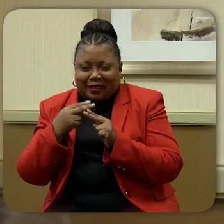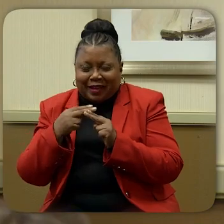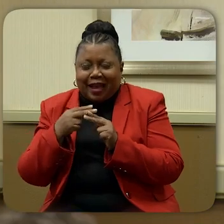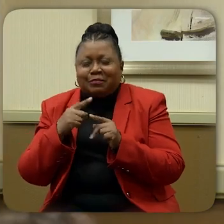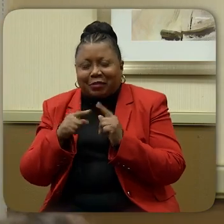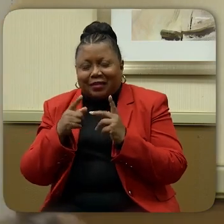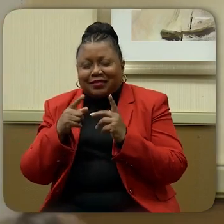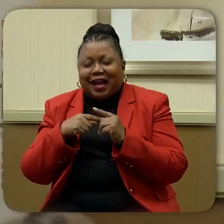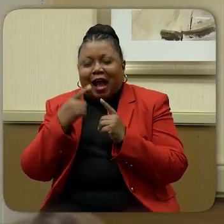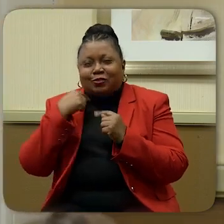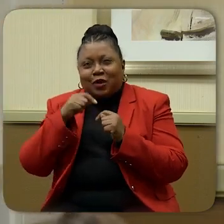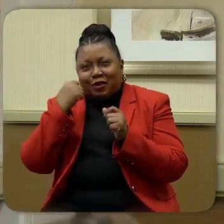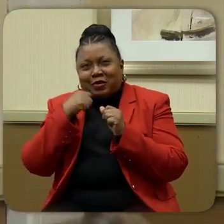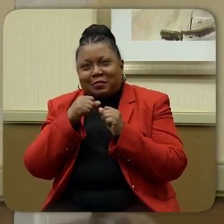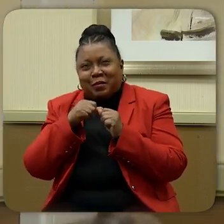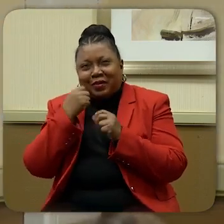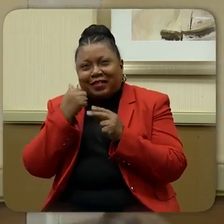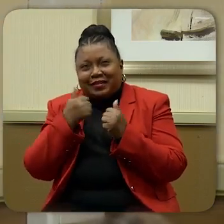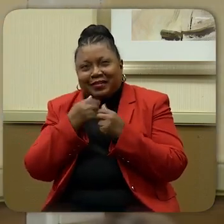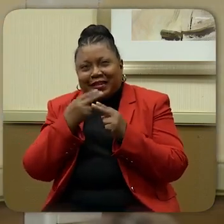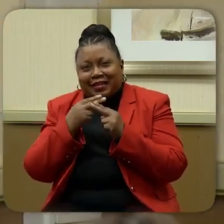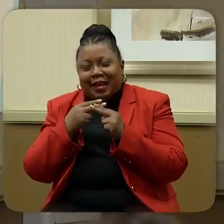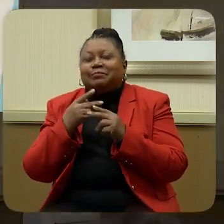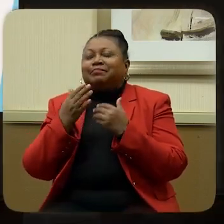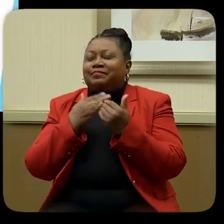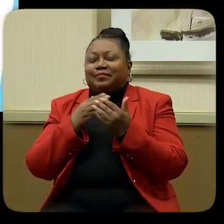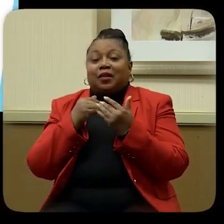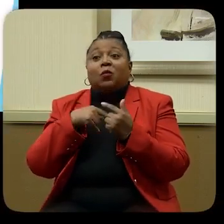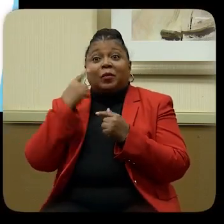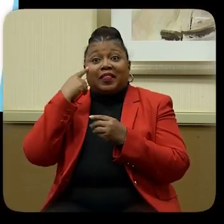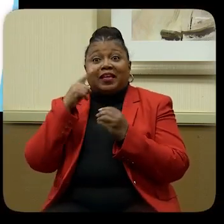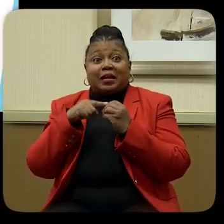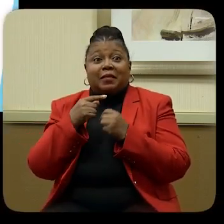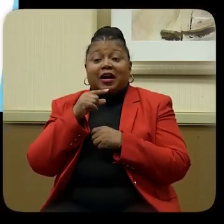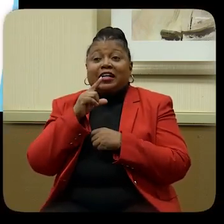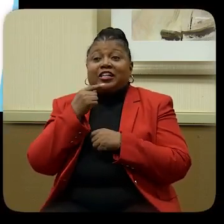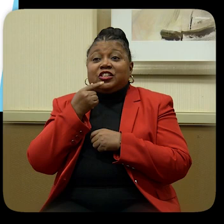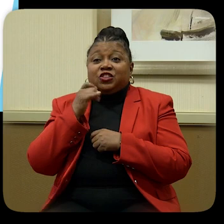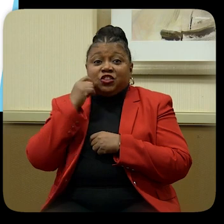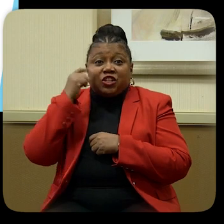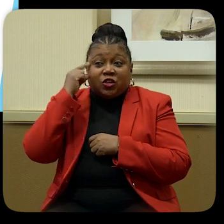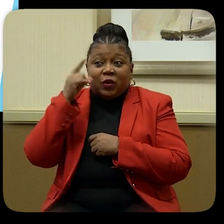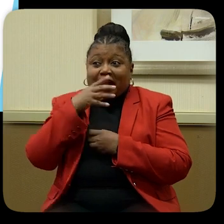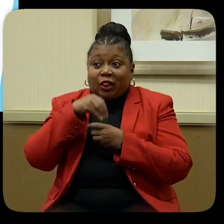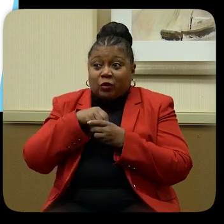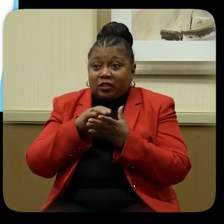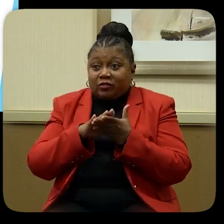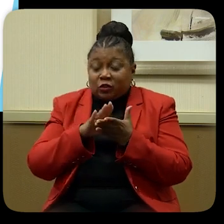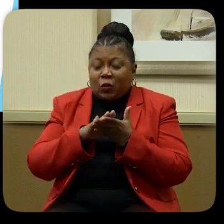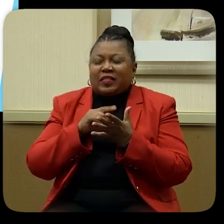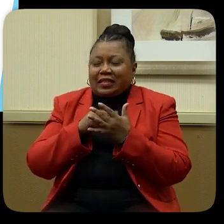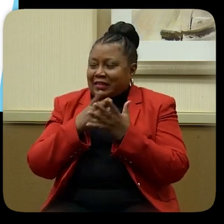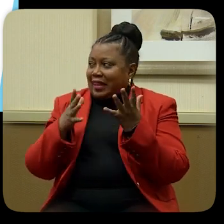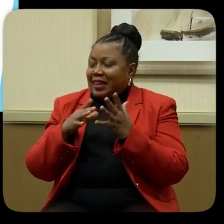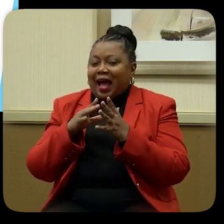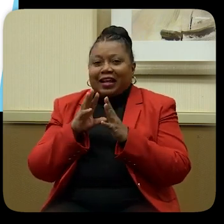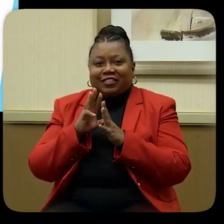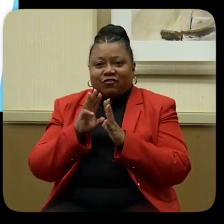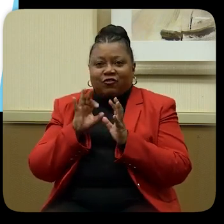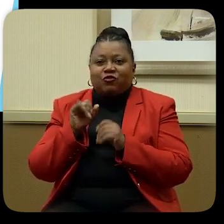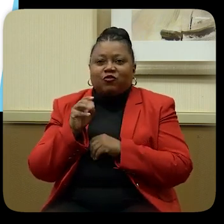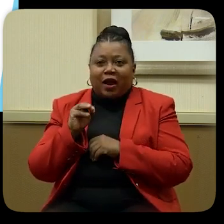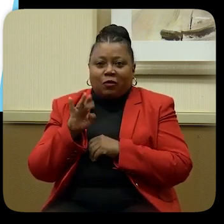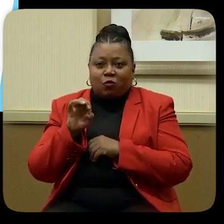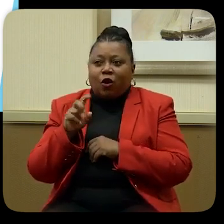but I'll try and remember there. So when we think about gender inclusive schools, these are a lot of the frameworks that we